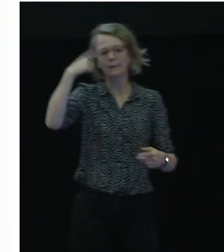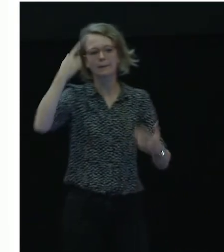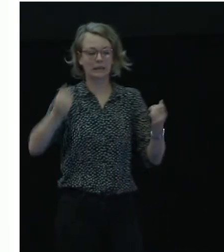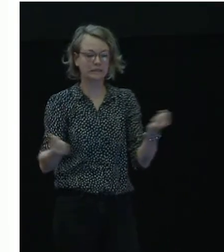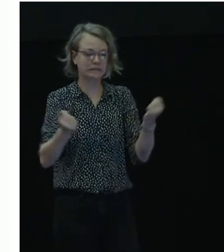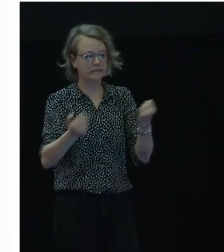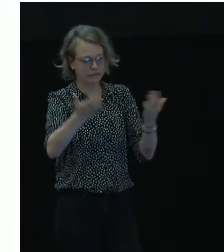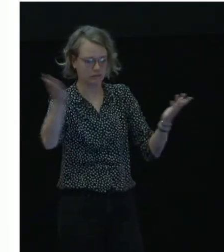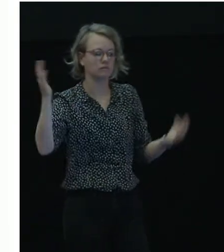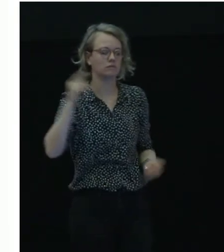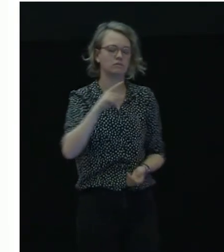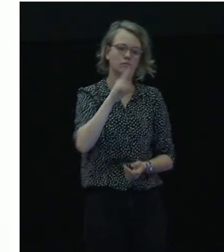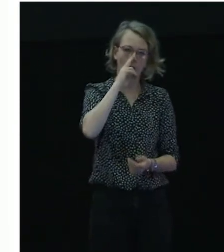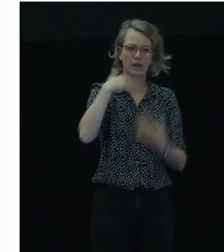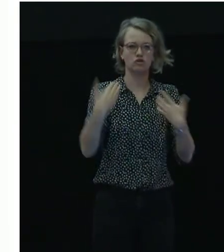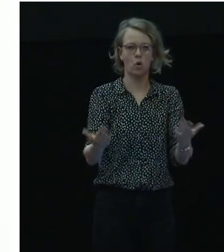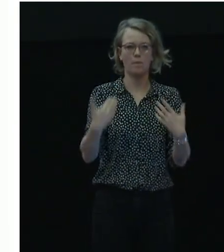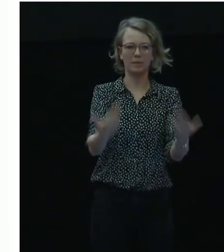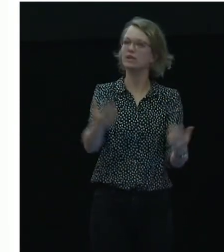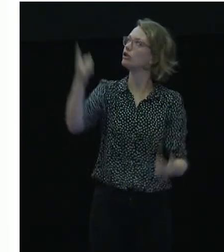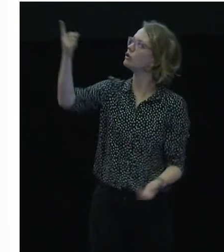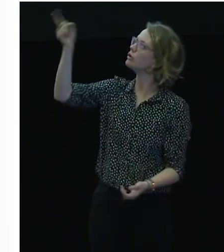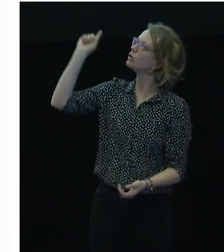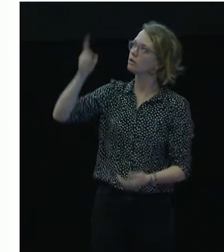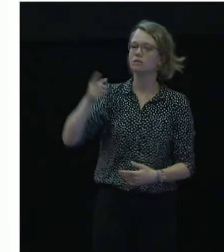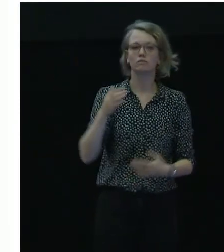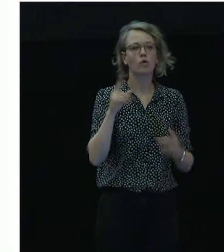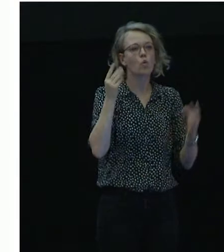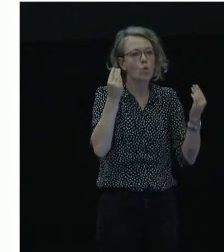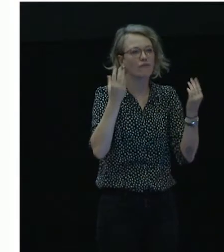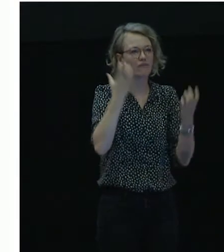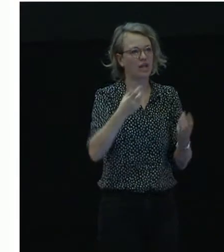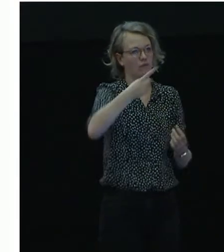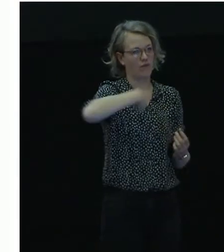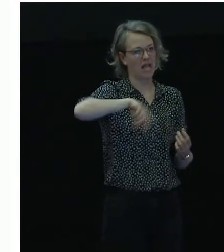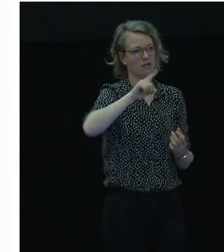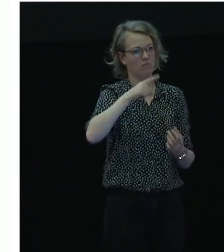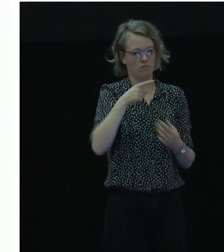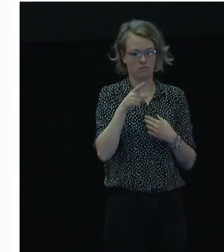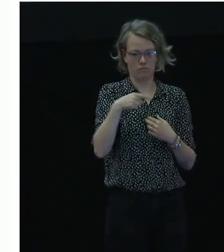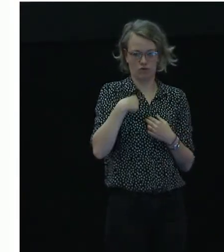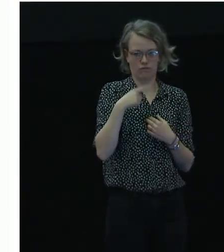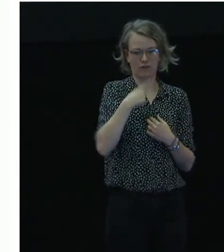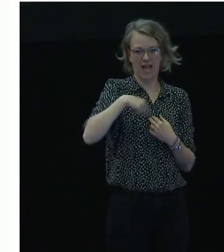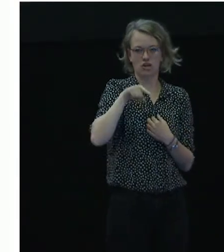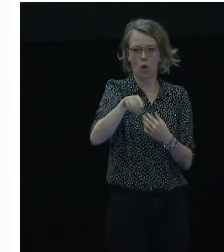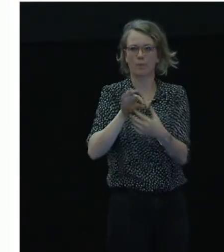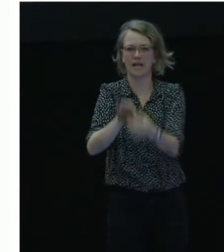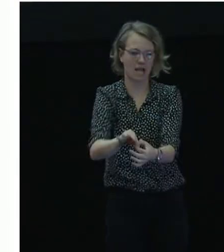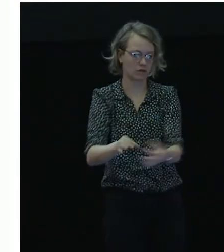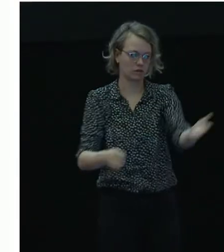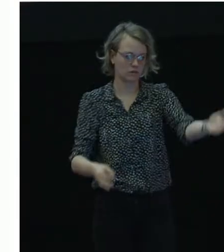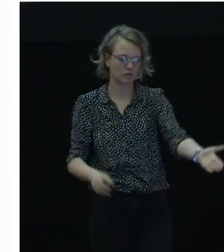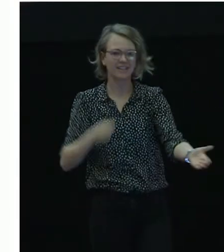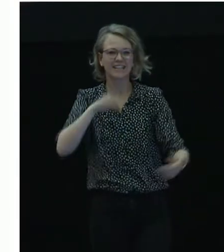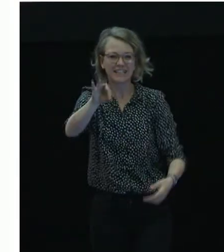This would be an idea if it were up to me. So give people options. How do you want us to